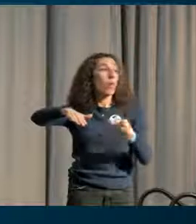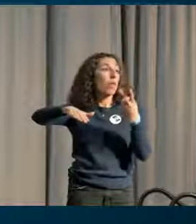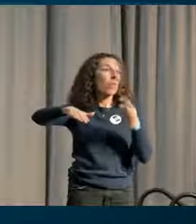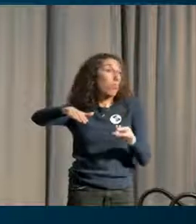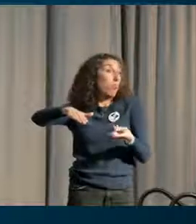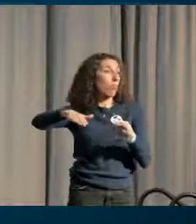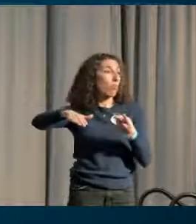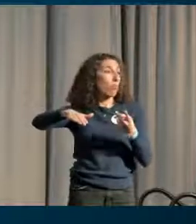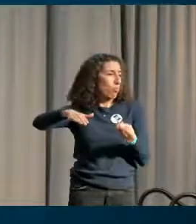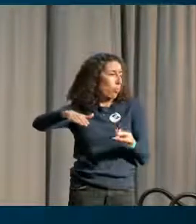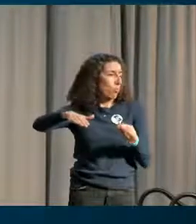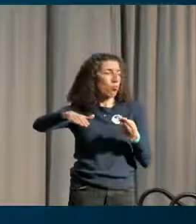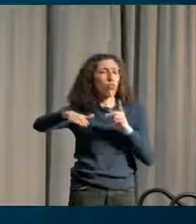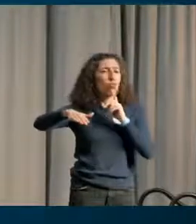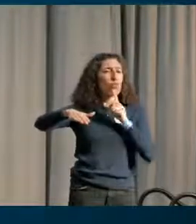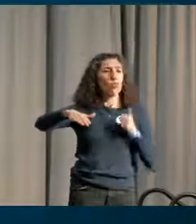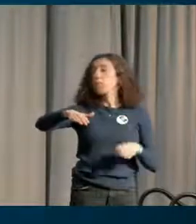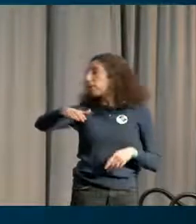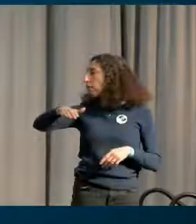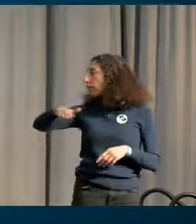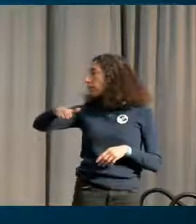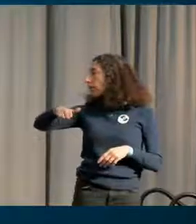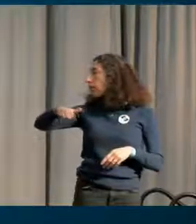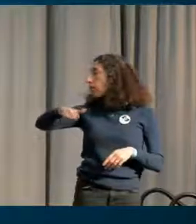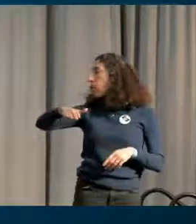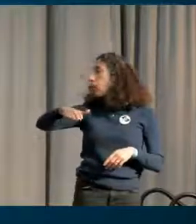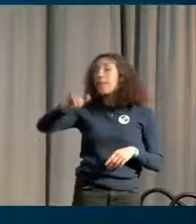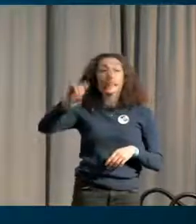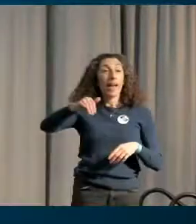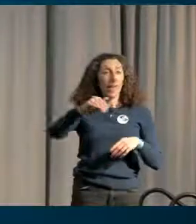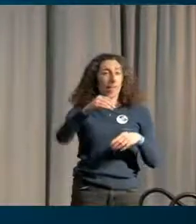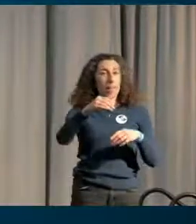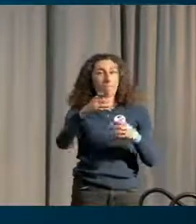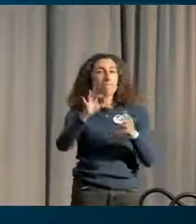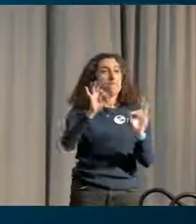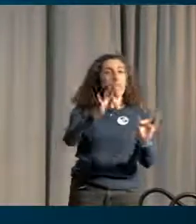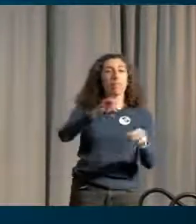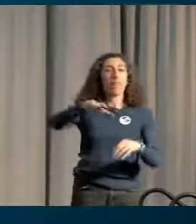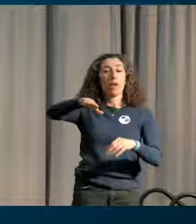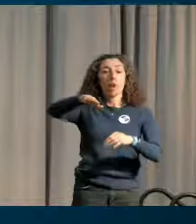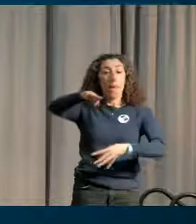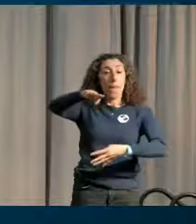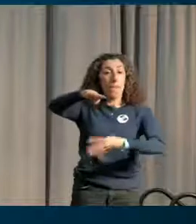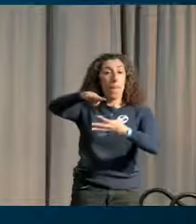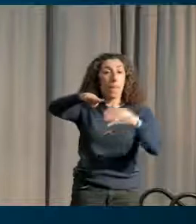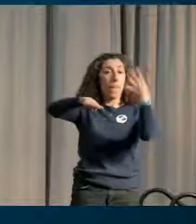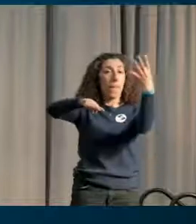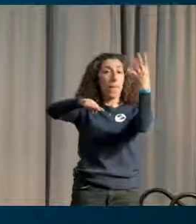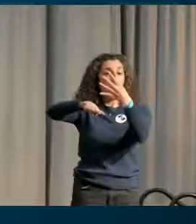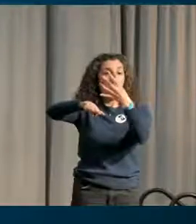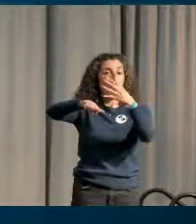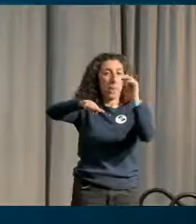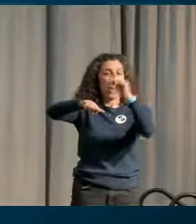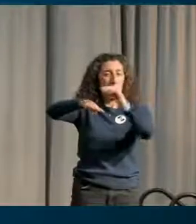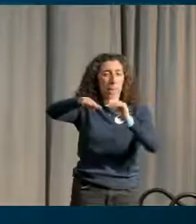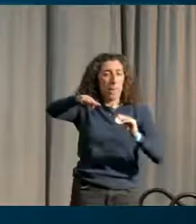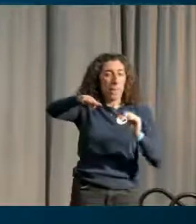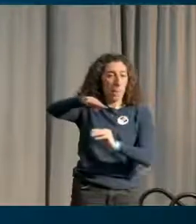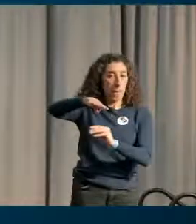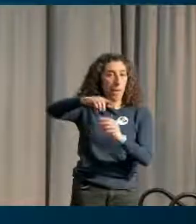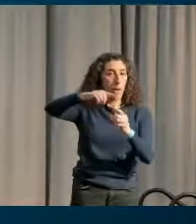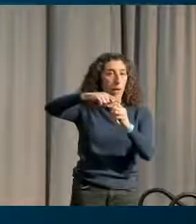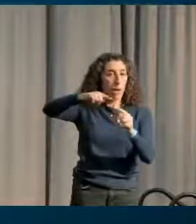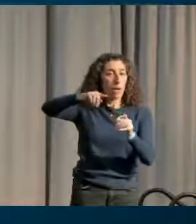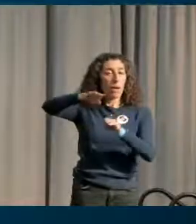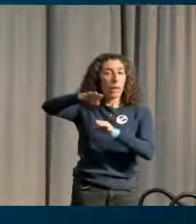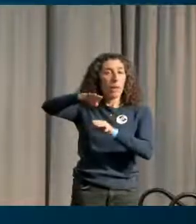Yeah, so the front is actually going to go up a little bit. And in this case, with our beach ball, what's happening here, as the air moves over